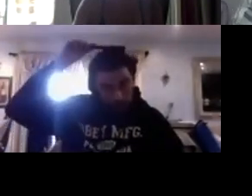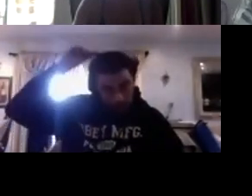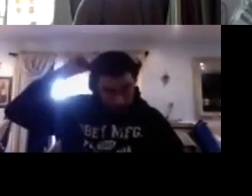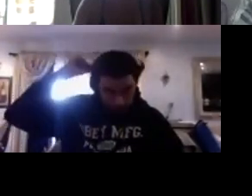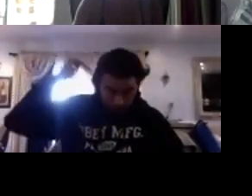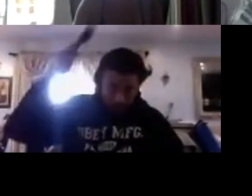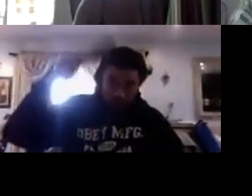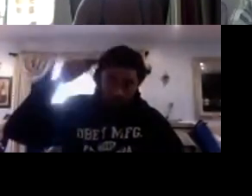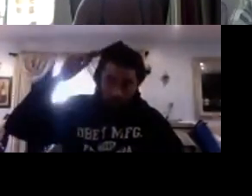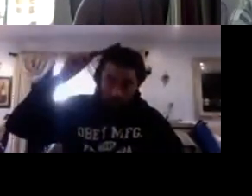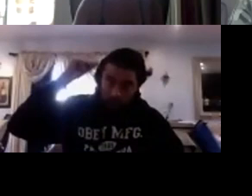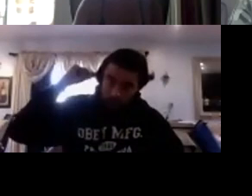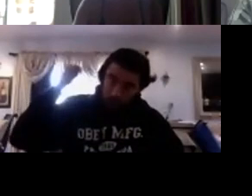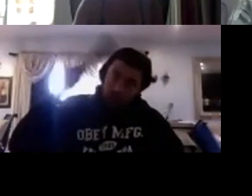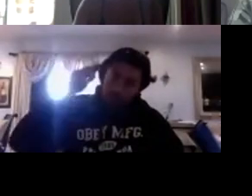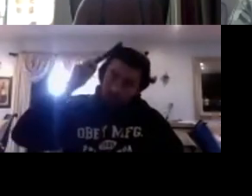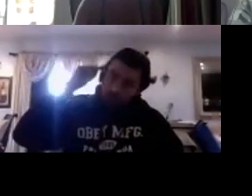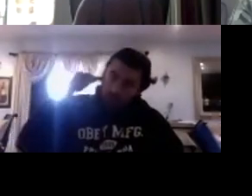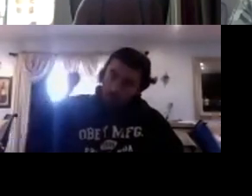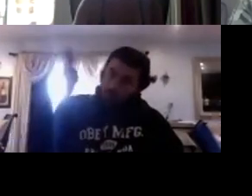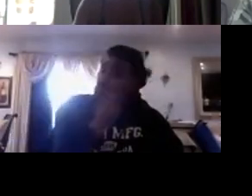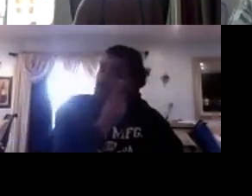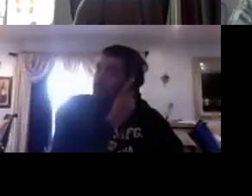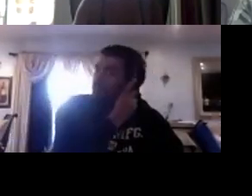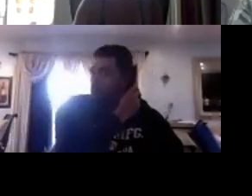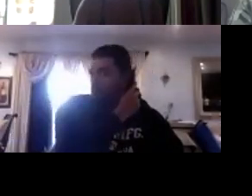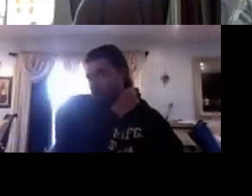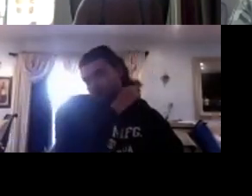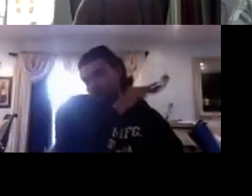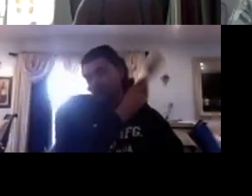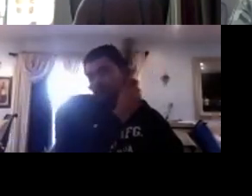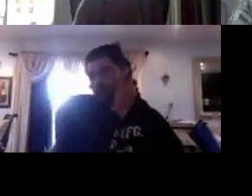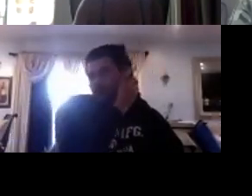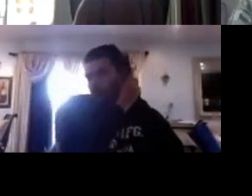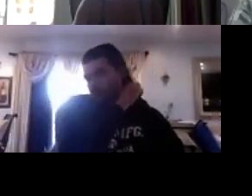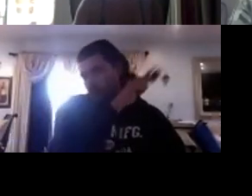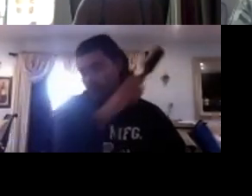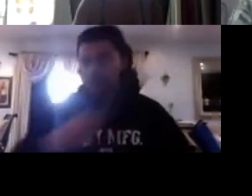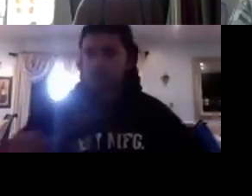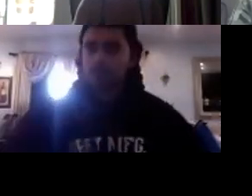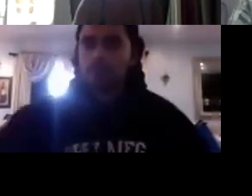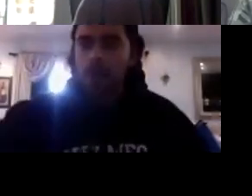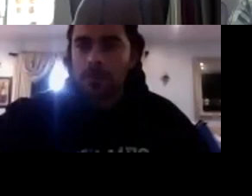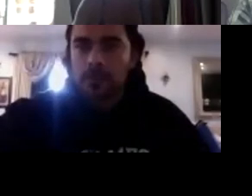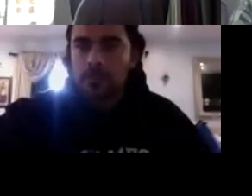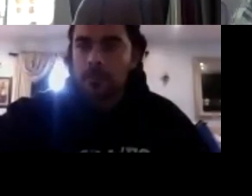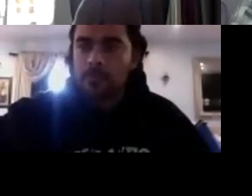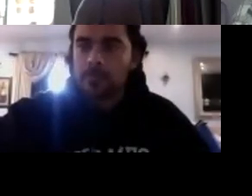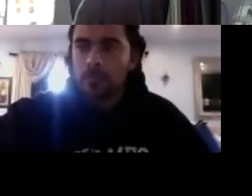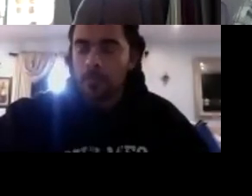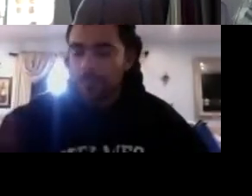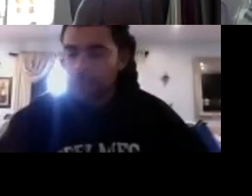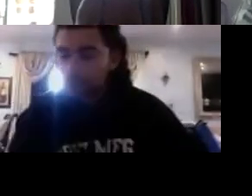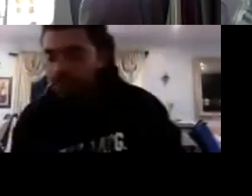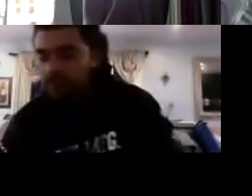ask her what label she would use for herself, it's very interesting what she chose. Even though Spanish